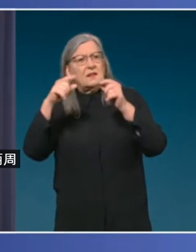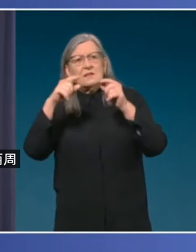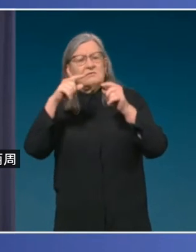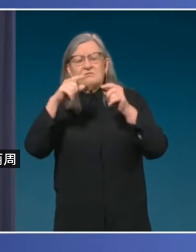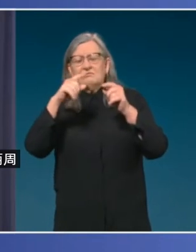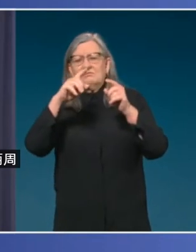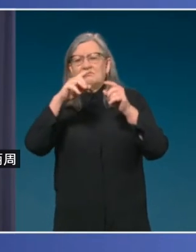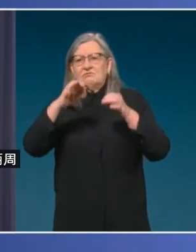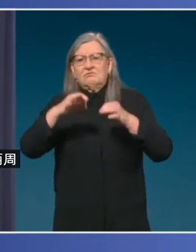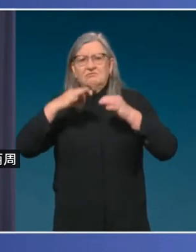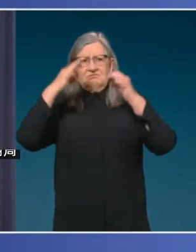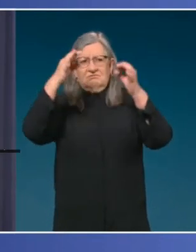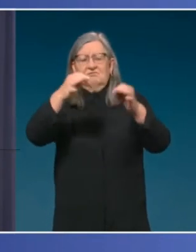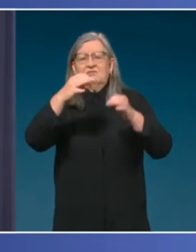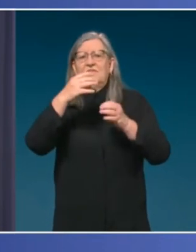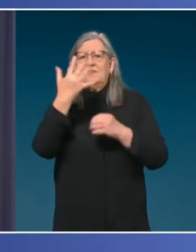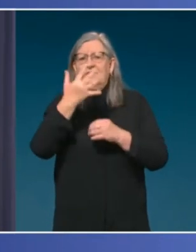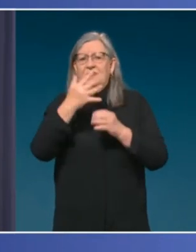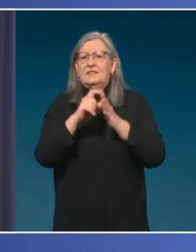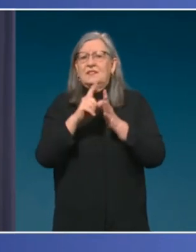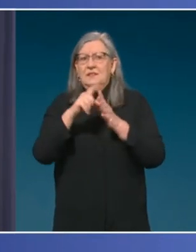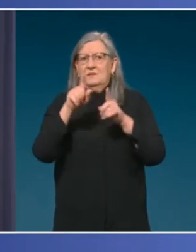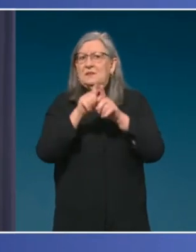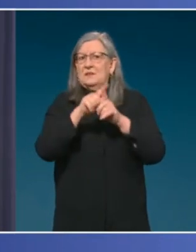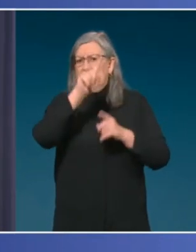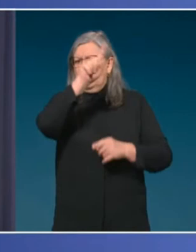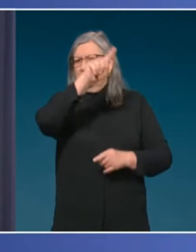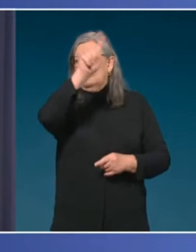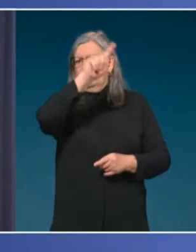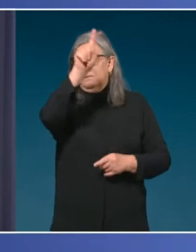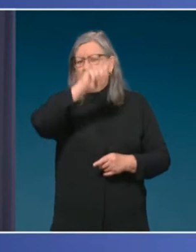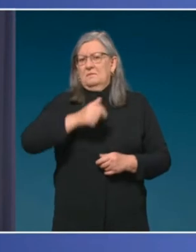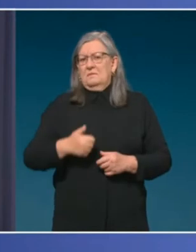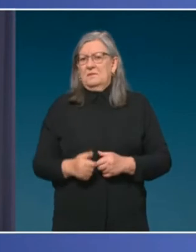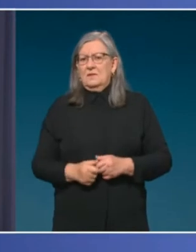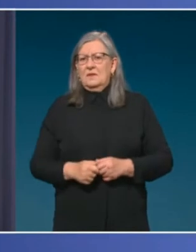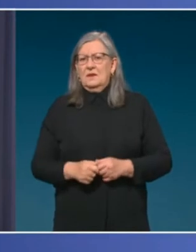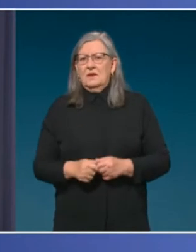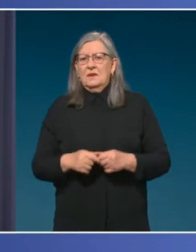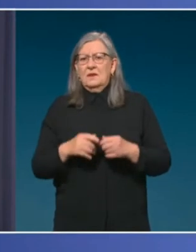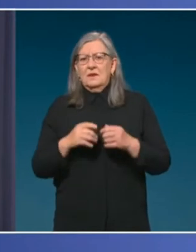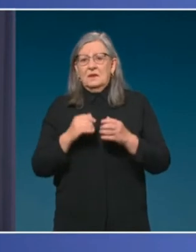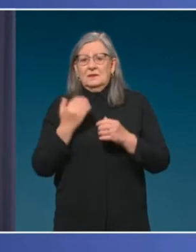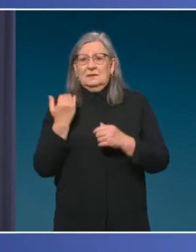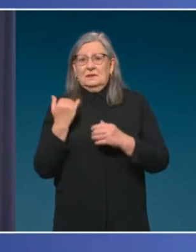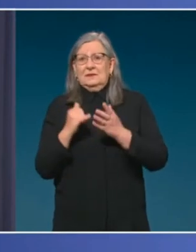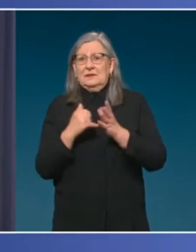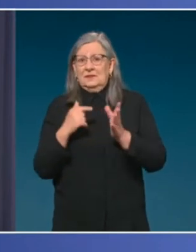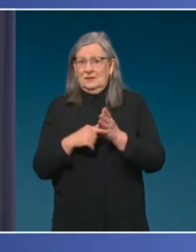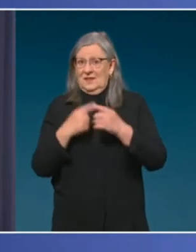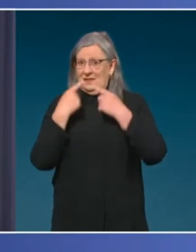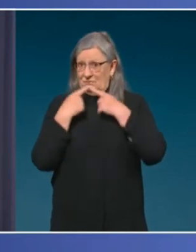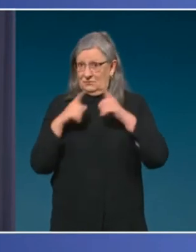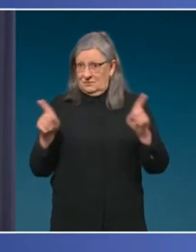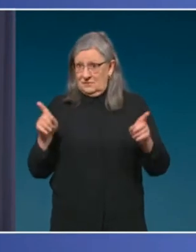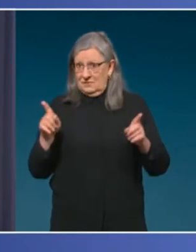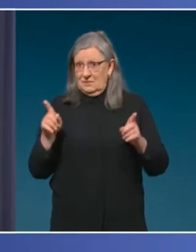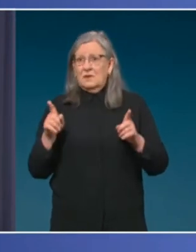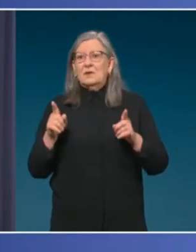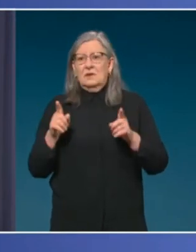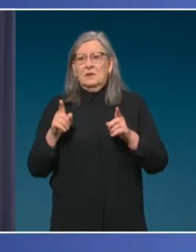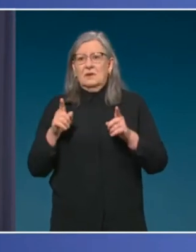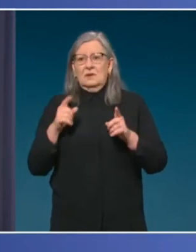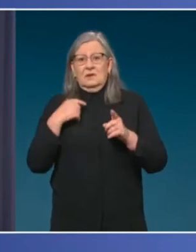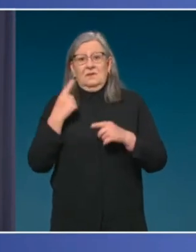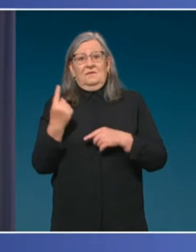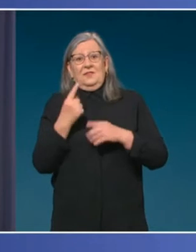December, and those measures which we announced on the weekend will now be extended to the 15th of December. And all